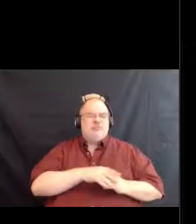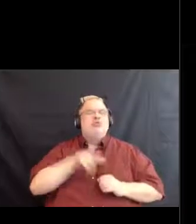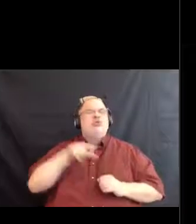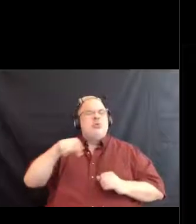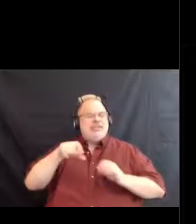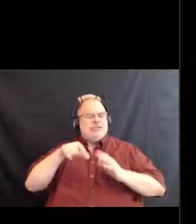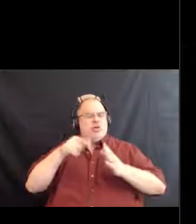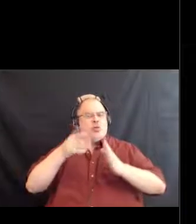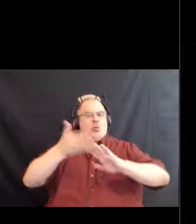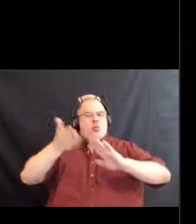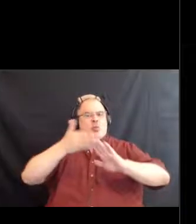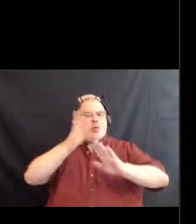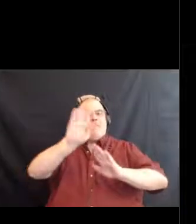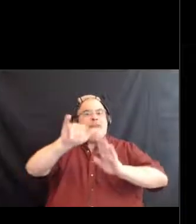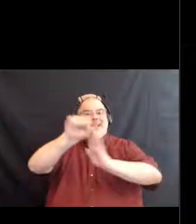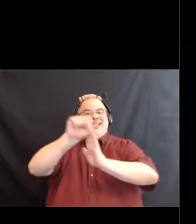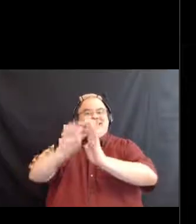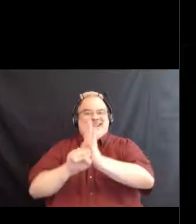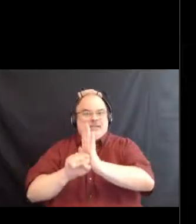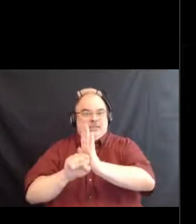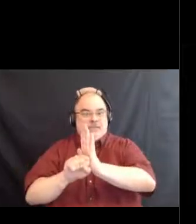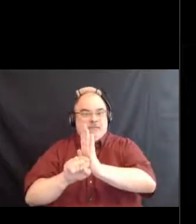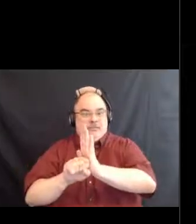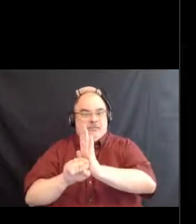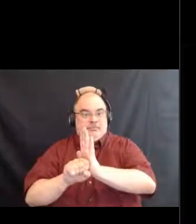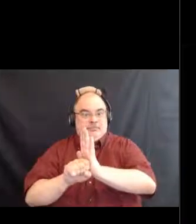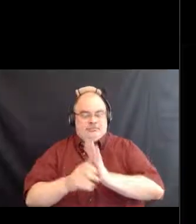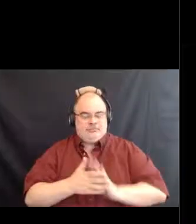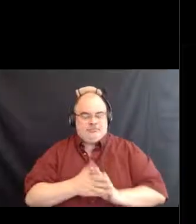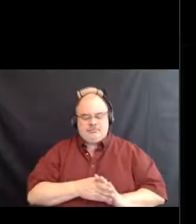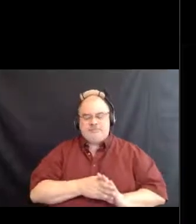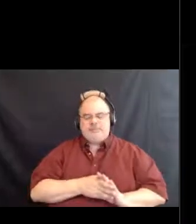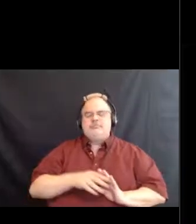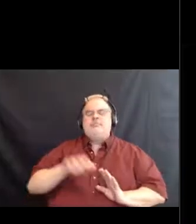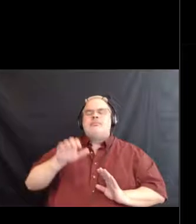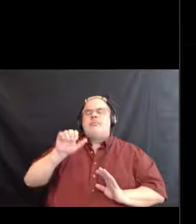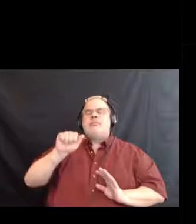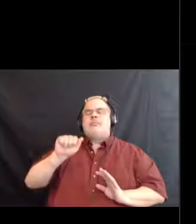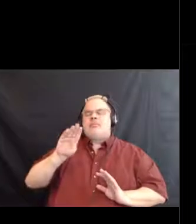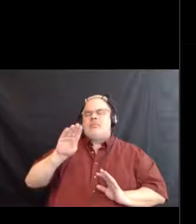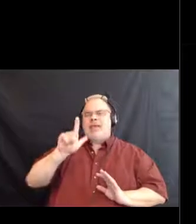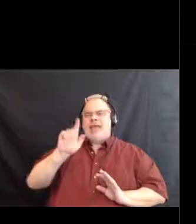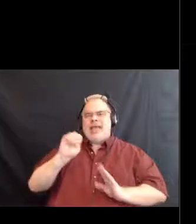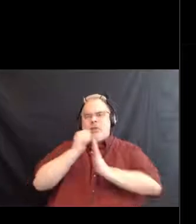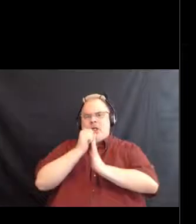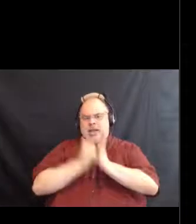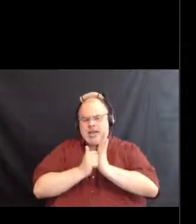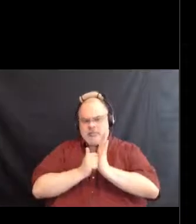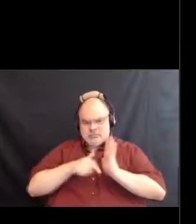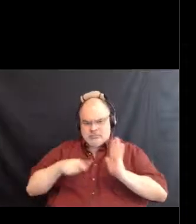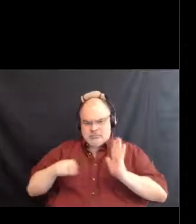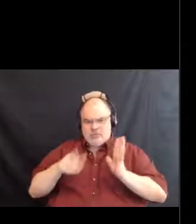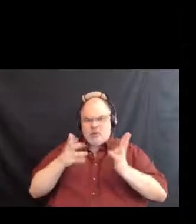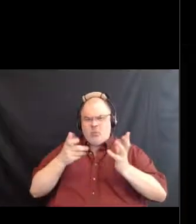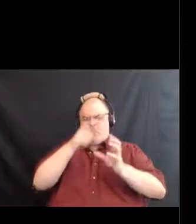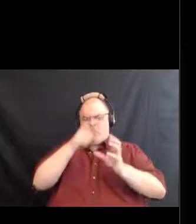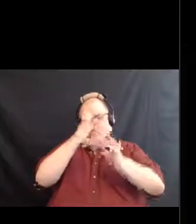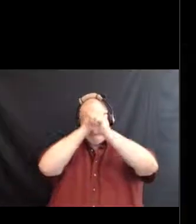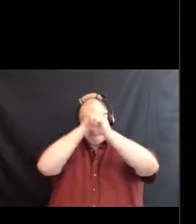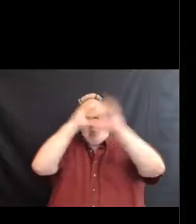program. An ABLE account, as we talk into this and talk about the ABLE account, I want you to visualize that